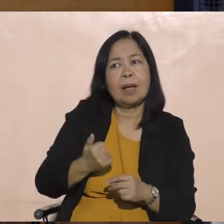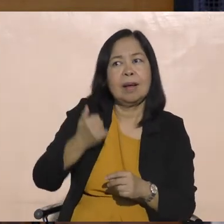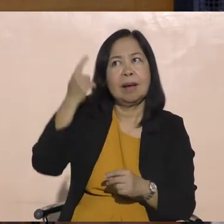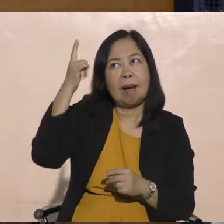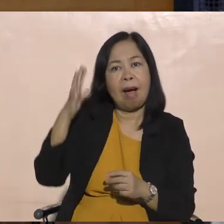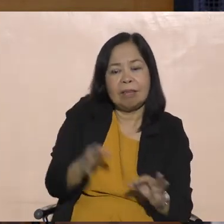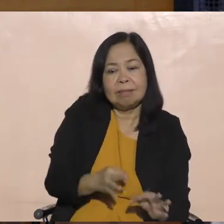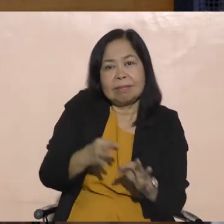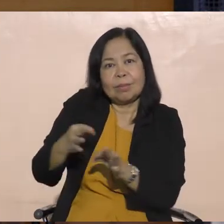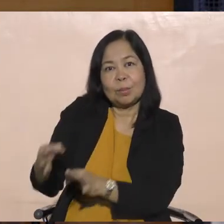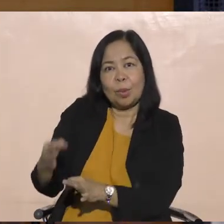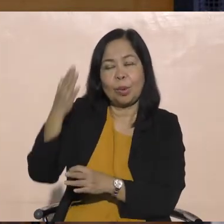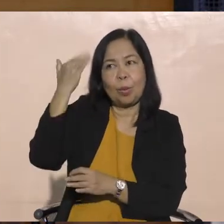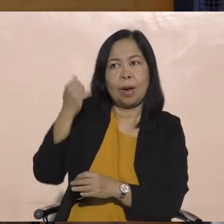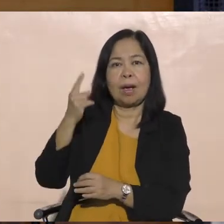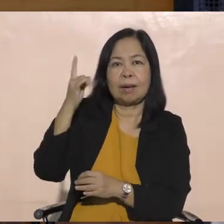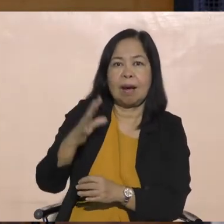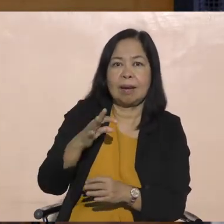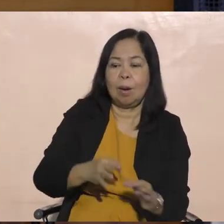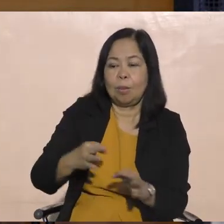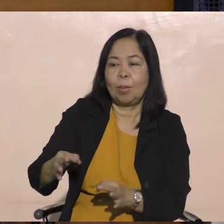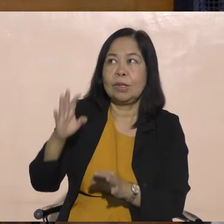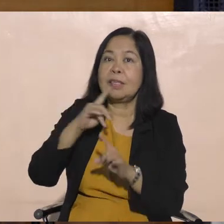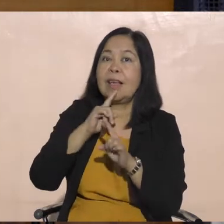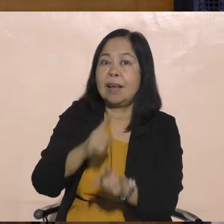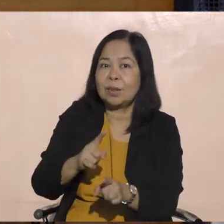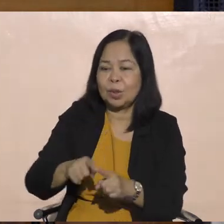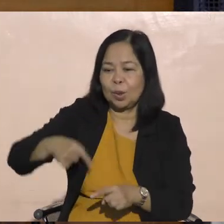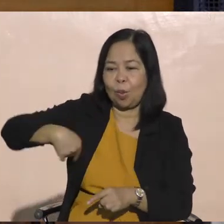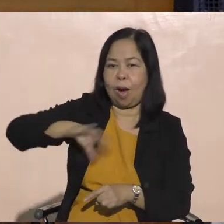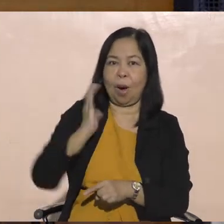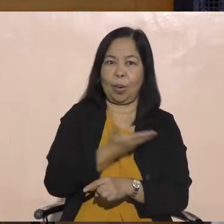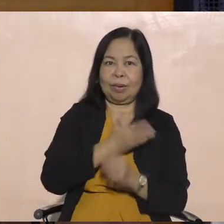is always, can you say always? Always perfect.